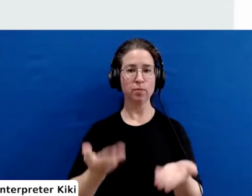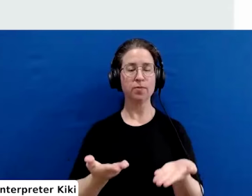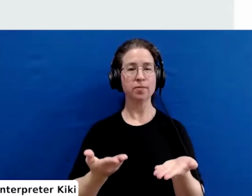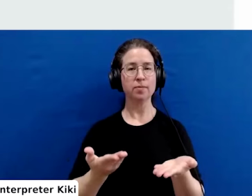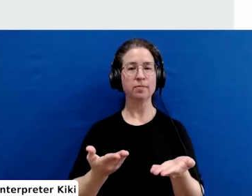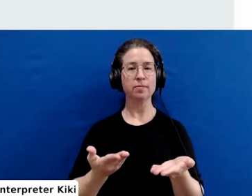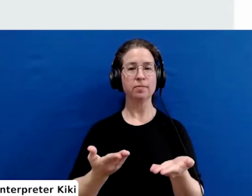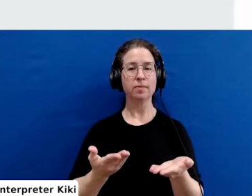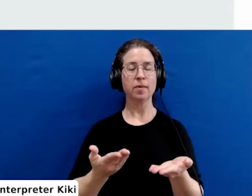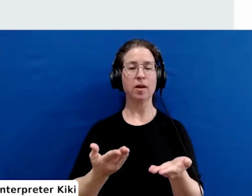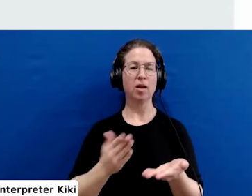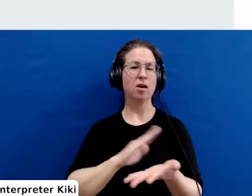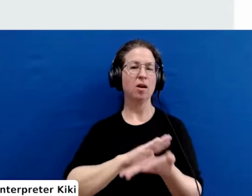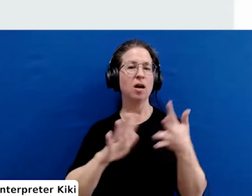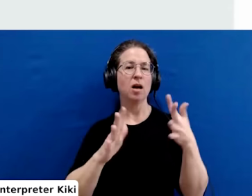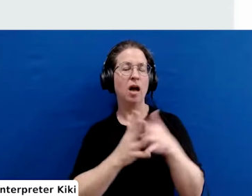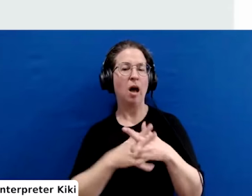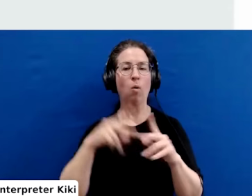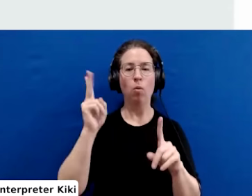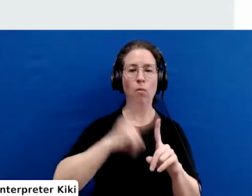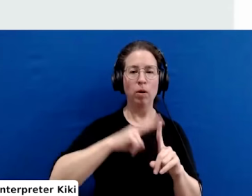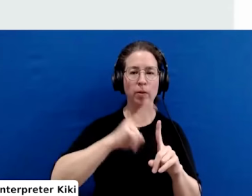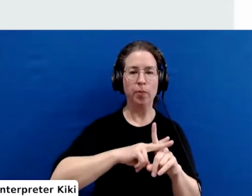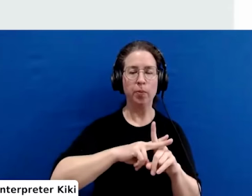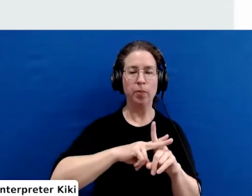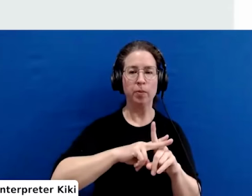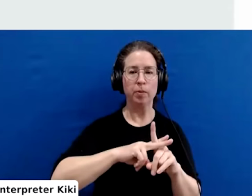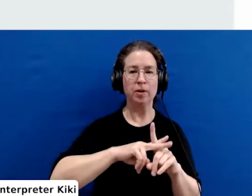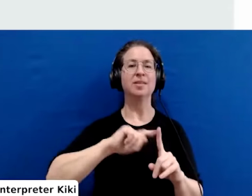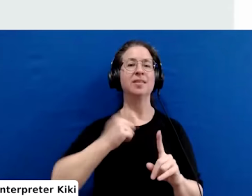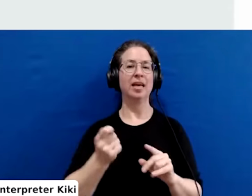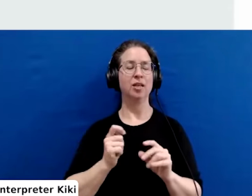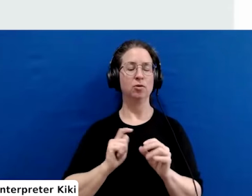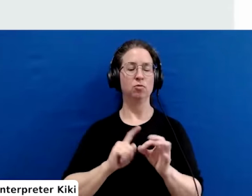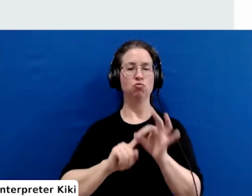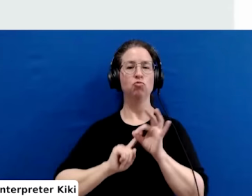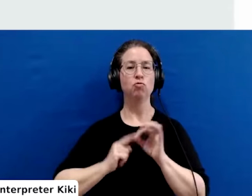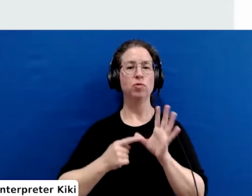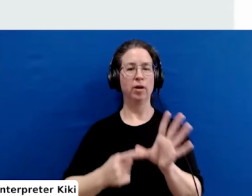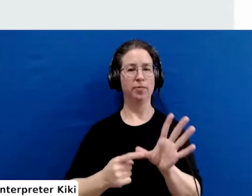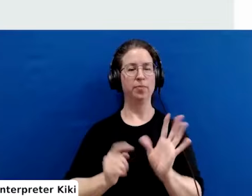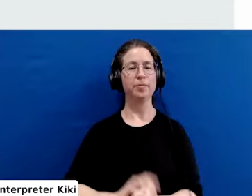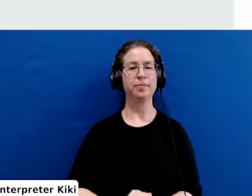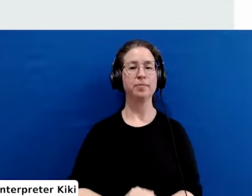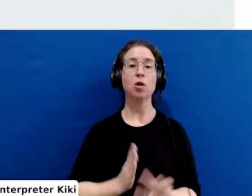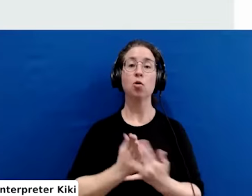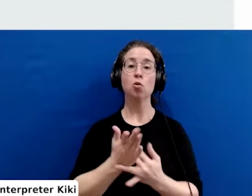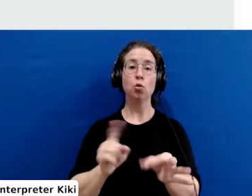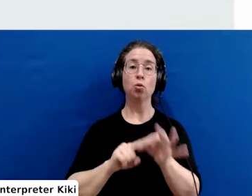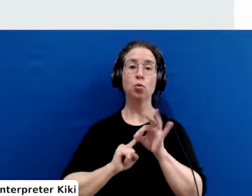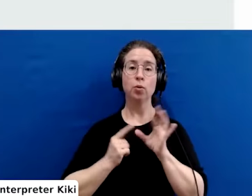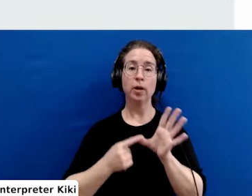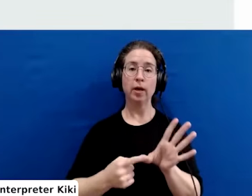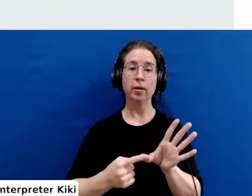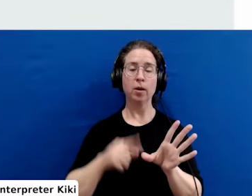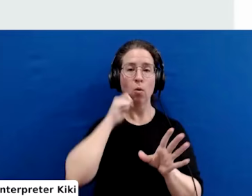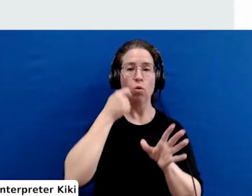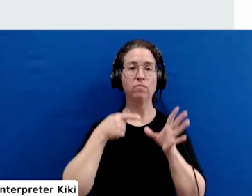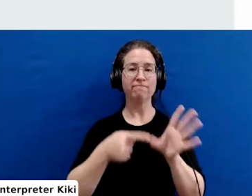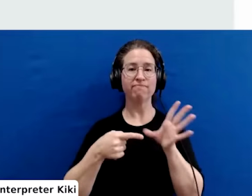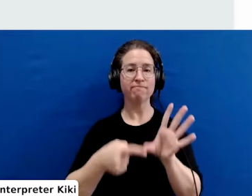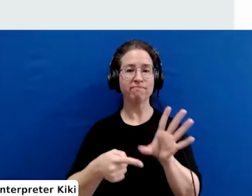and the logistics of the application process, followed by a Q&A. During the Q&A, we will answer as many